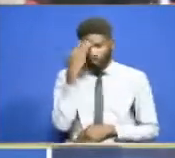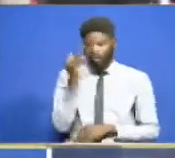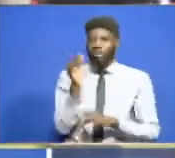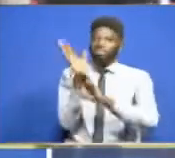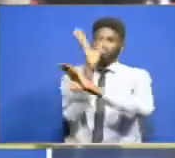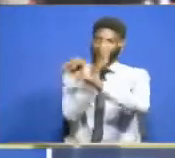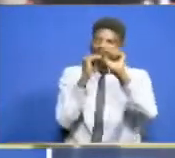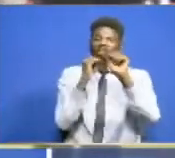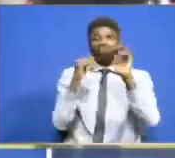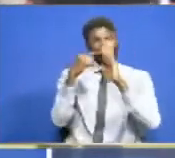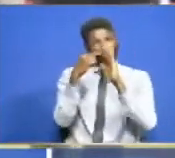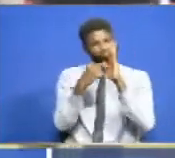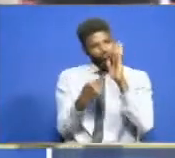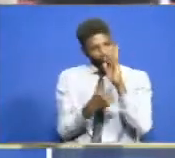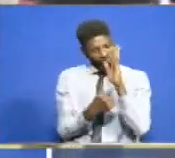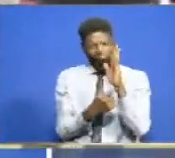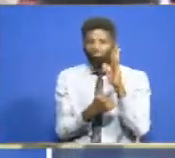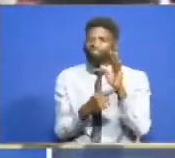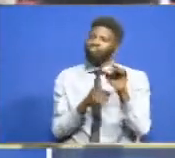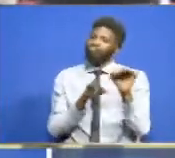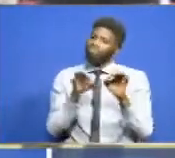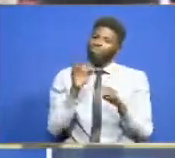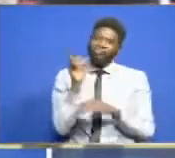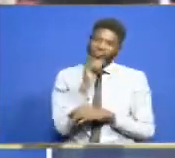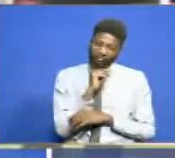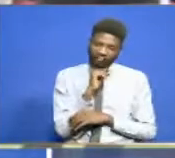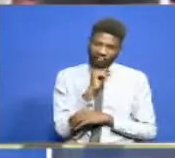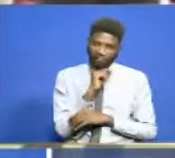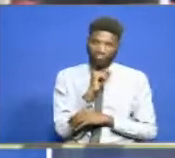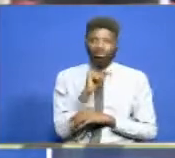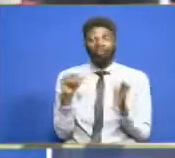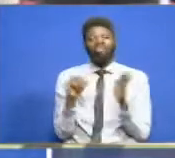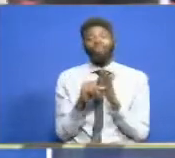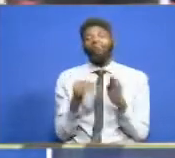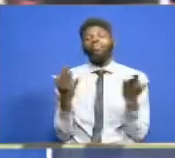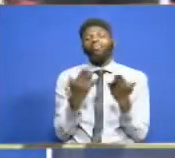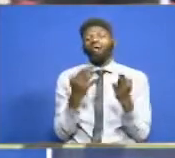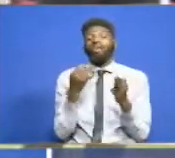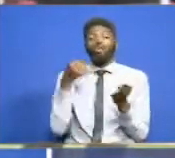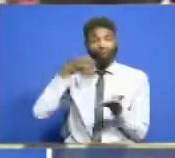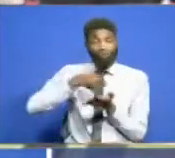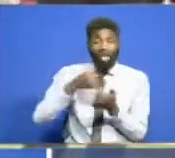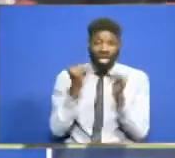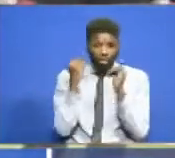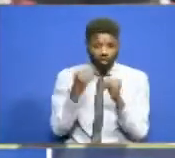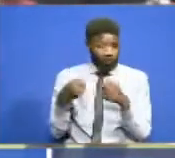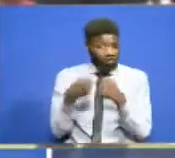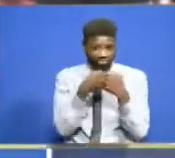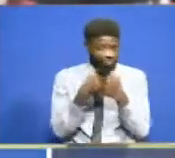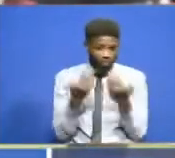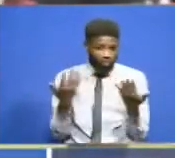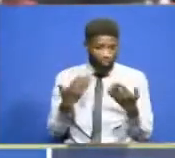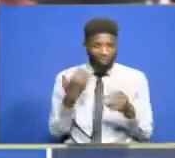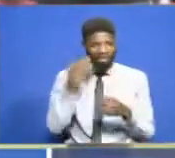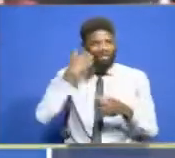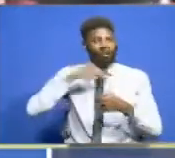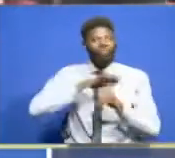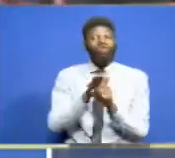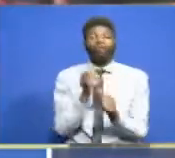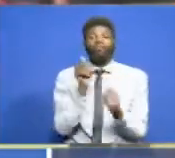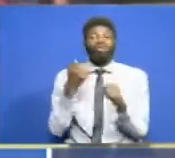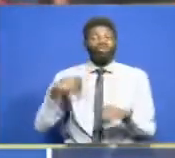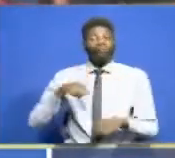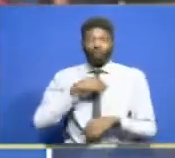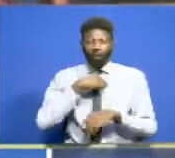all the maladies that Kenya is suffering from, up to and including the new malady of COVID that has hit us.